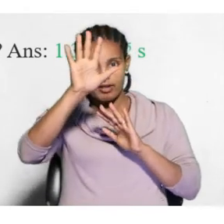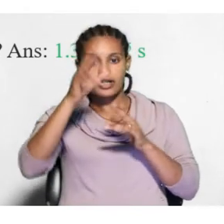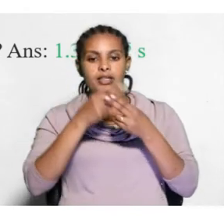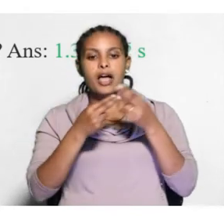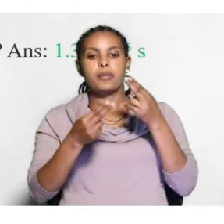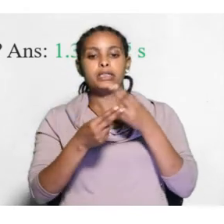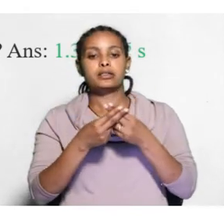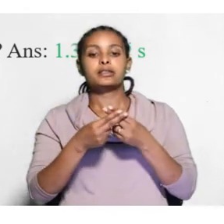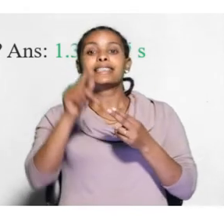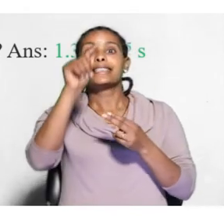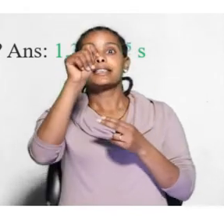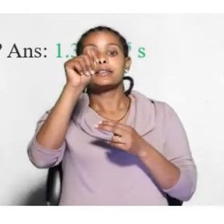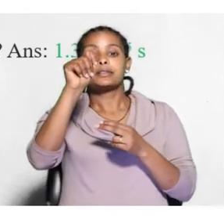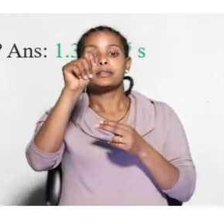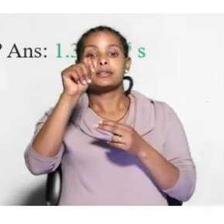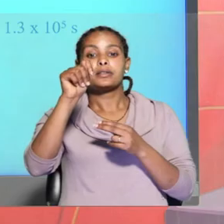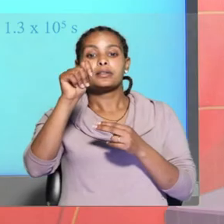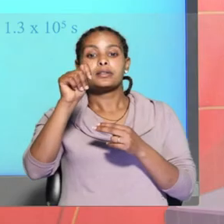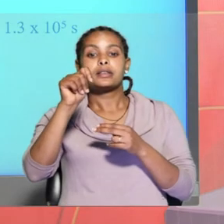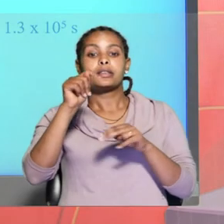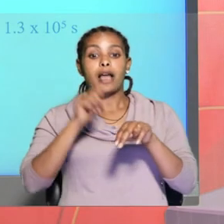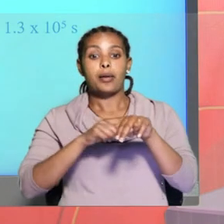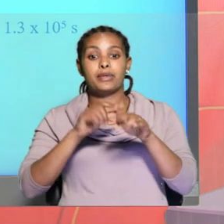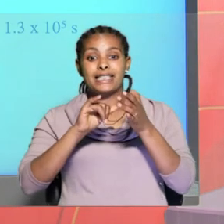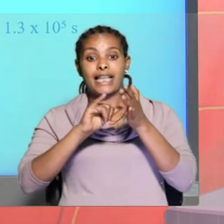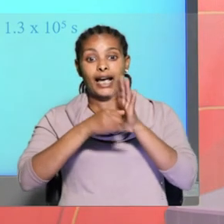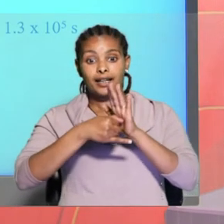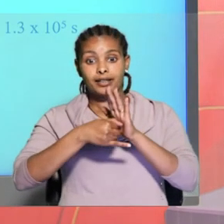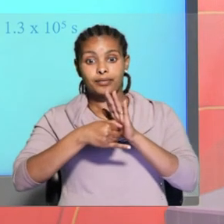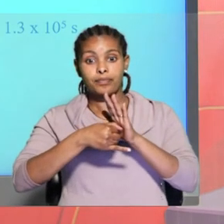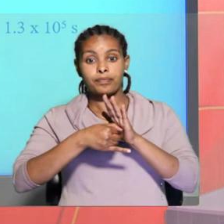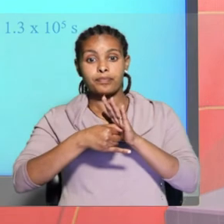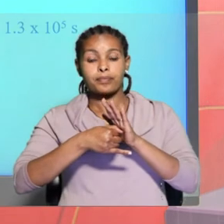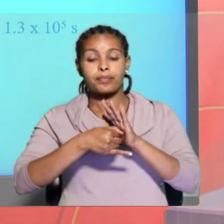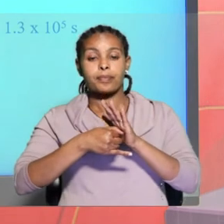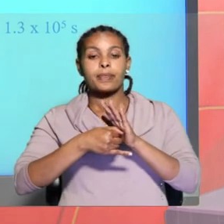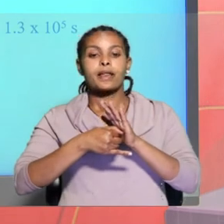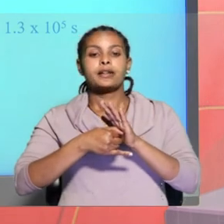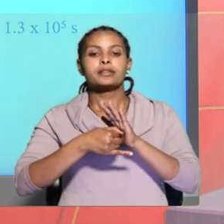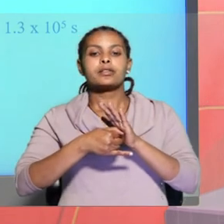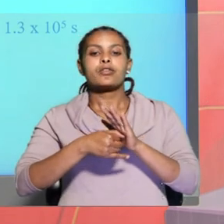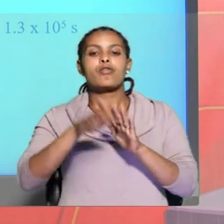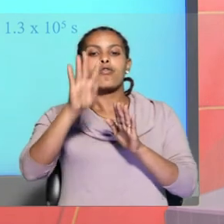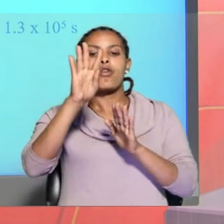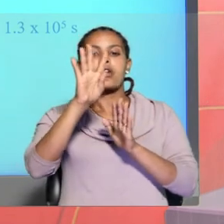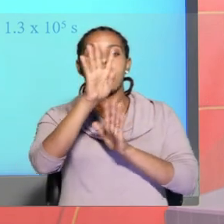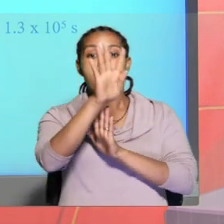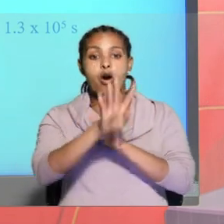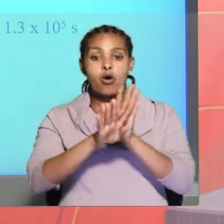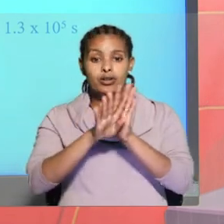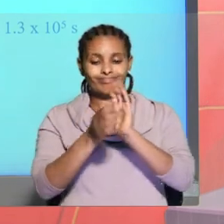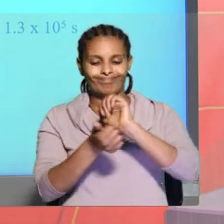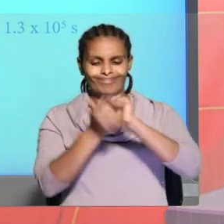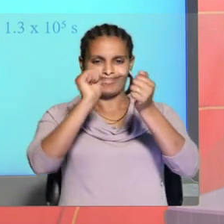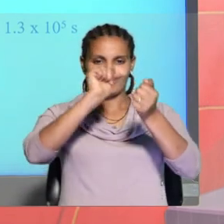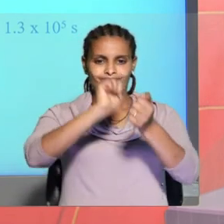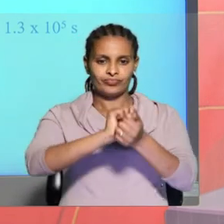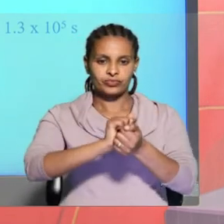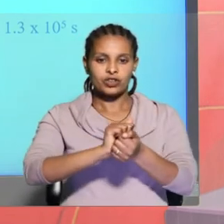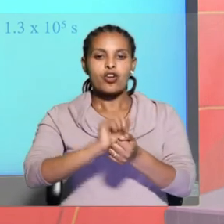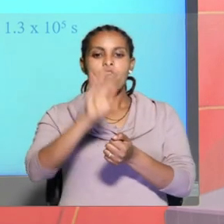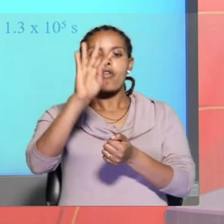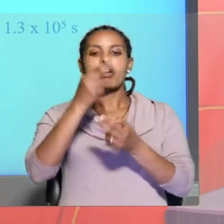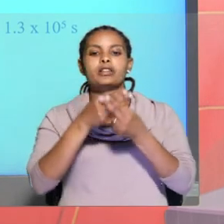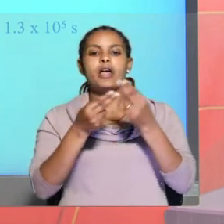times t time in second time given time is four hour in second is four